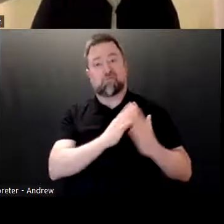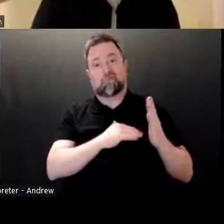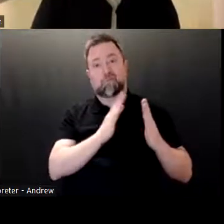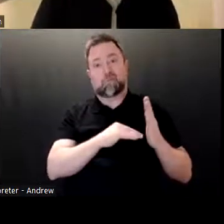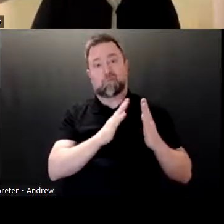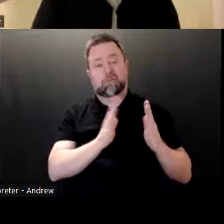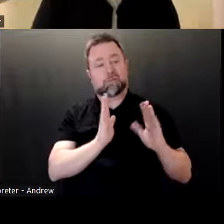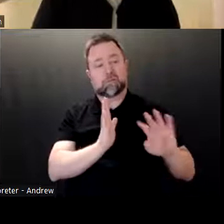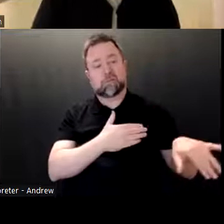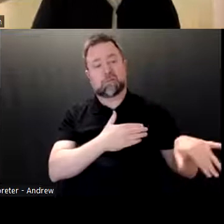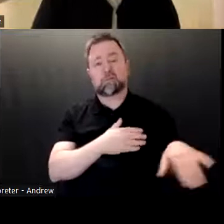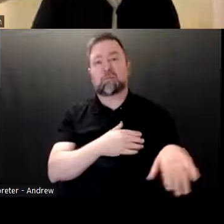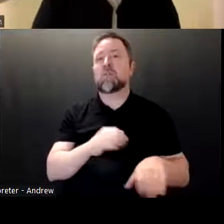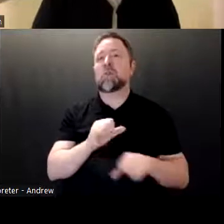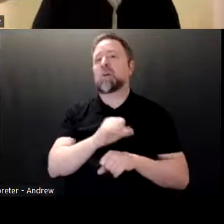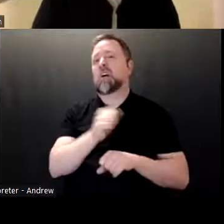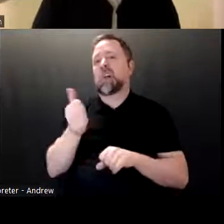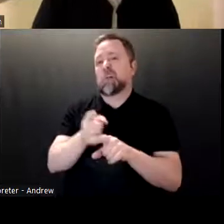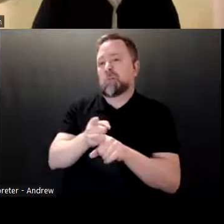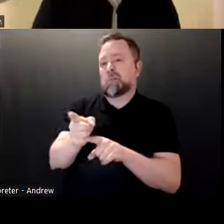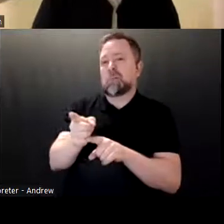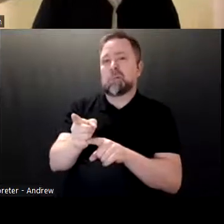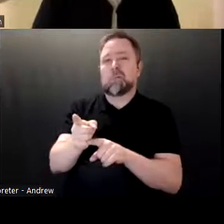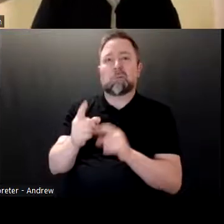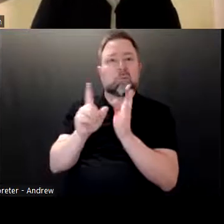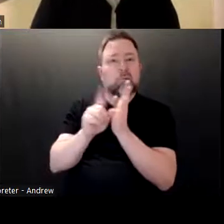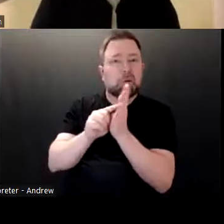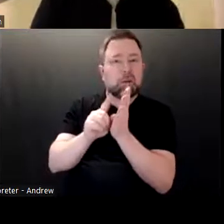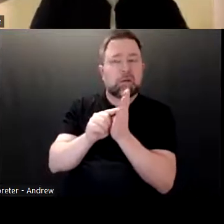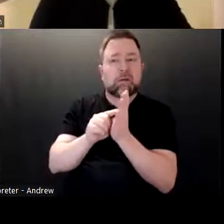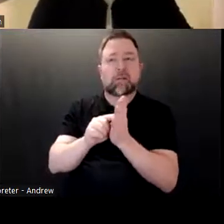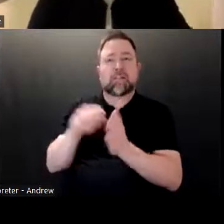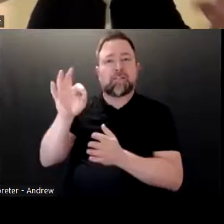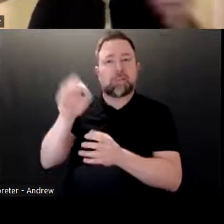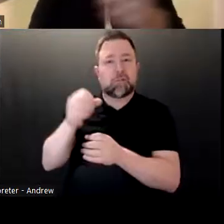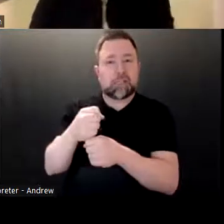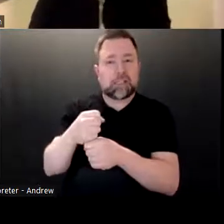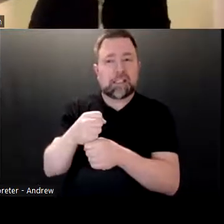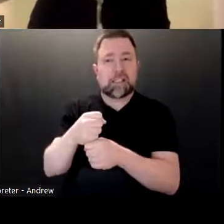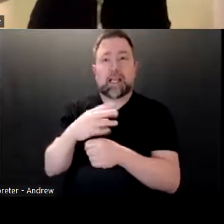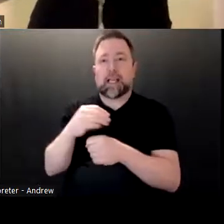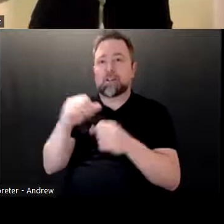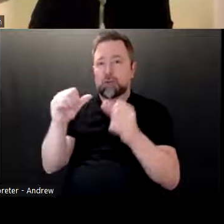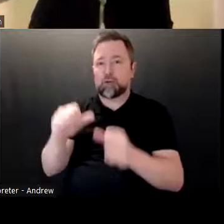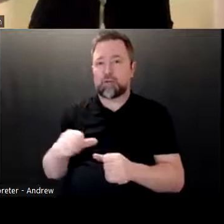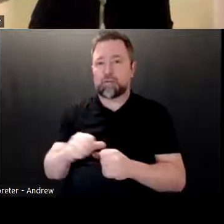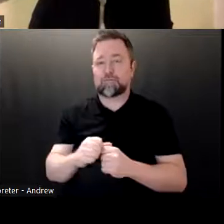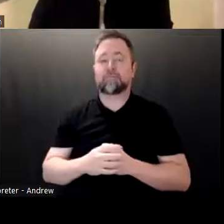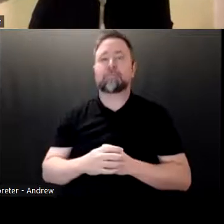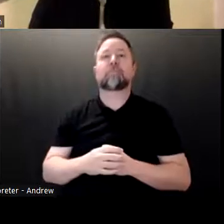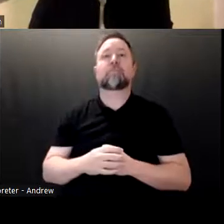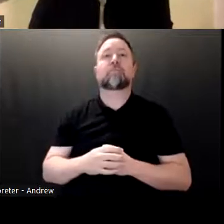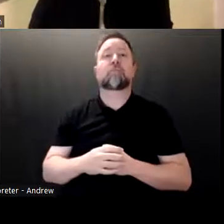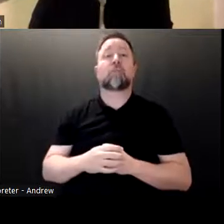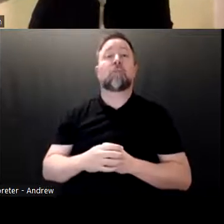a profession that he was never able to really gain a footing in, though he tried to do so for the better part of 15